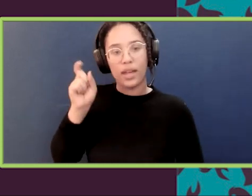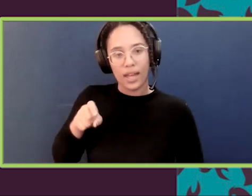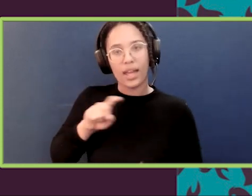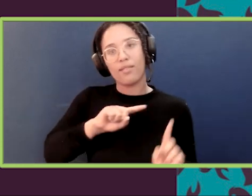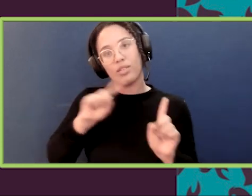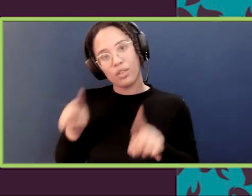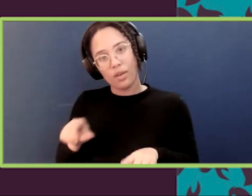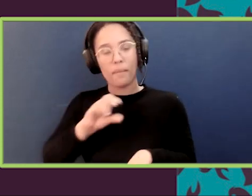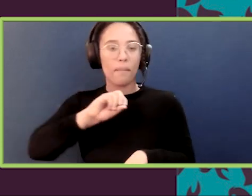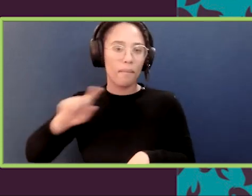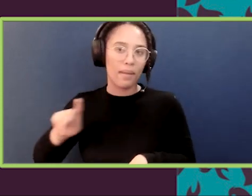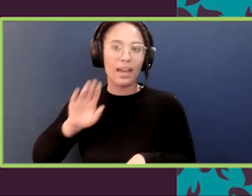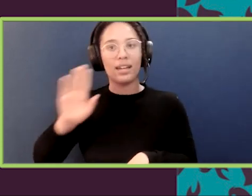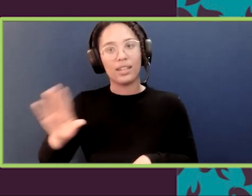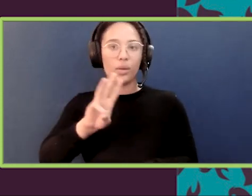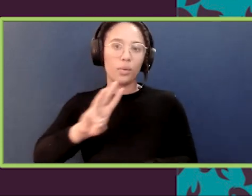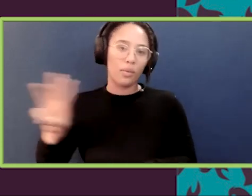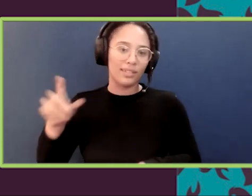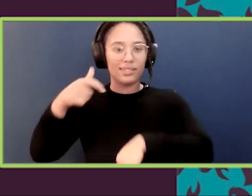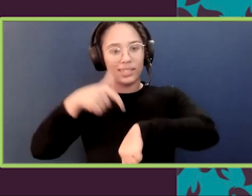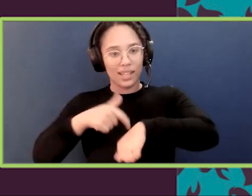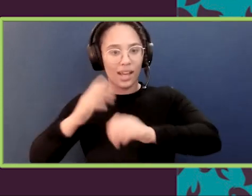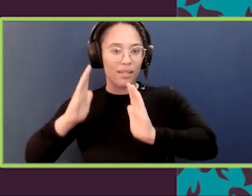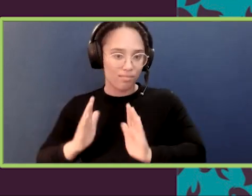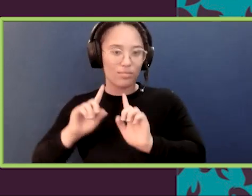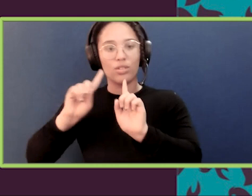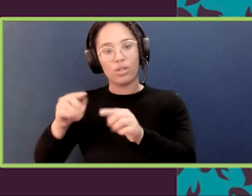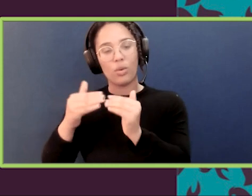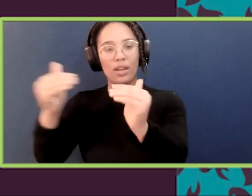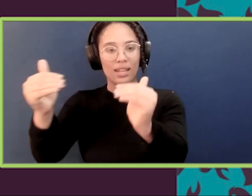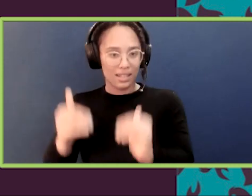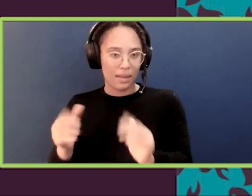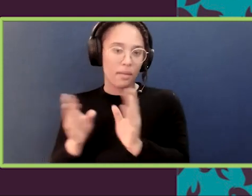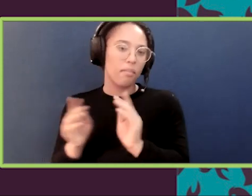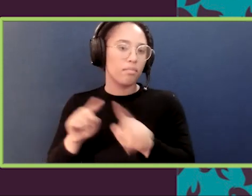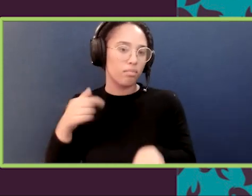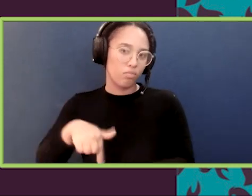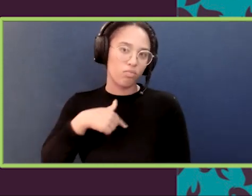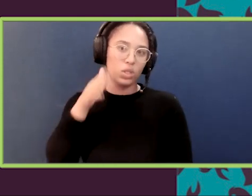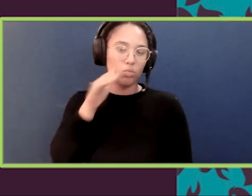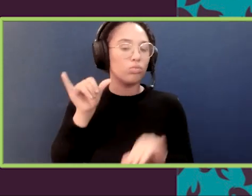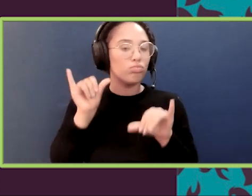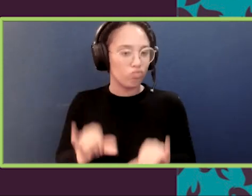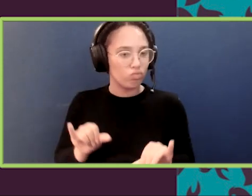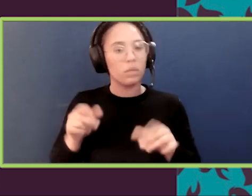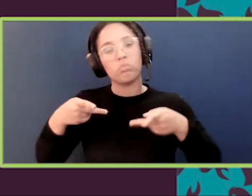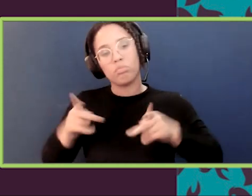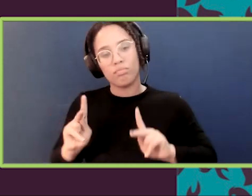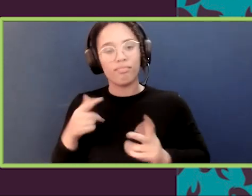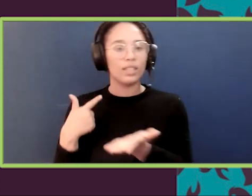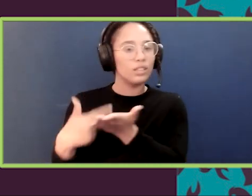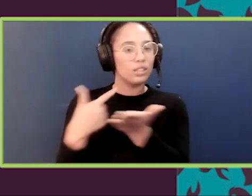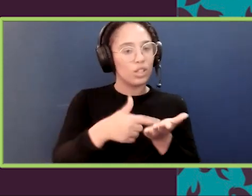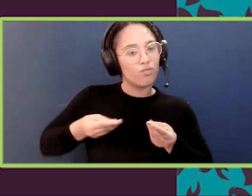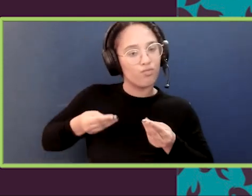of time to get to their next meeting, but we will stay on and let the discussion flow if needed. And we encourage you to